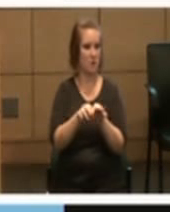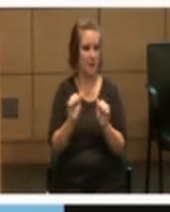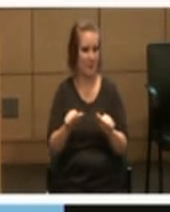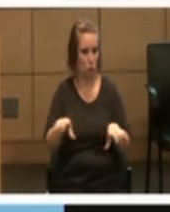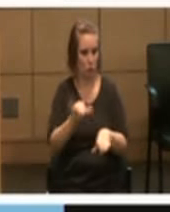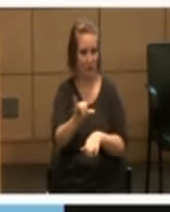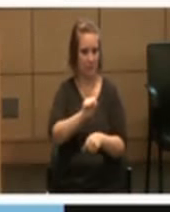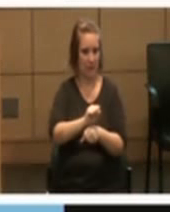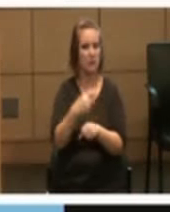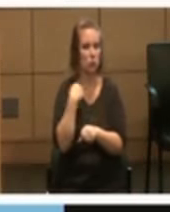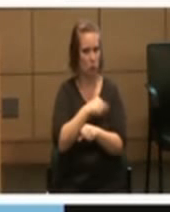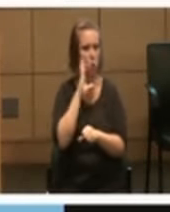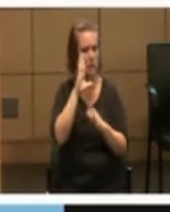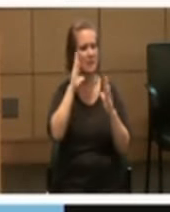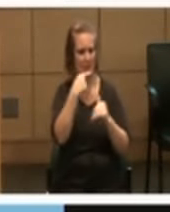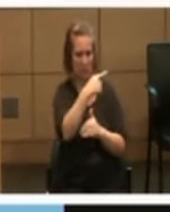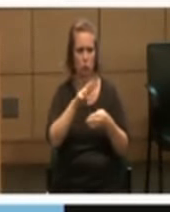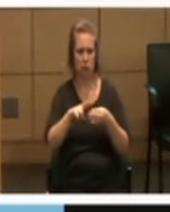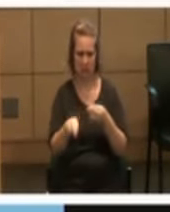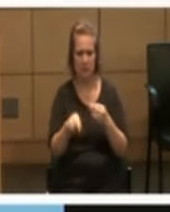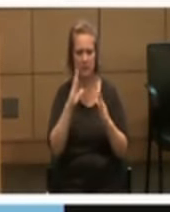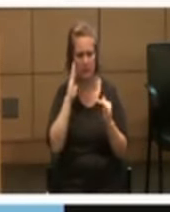would expect this, okay?